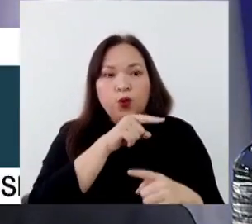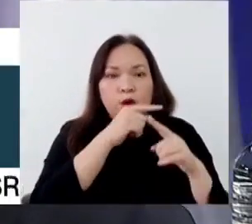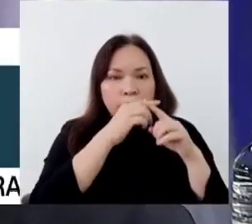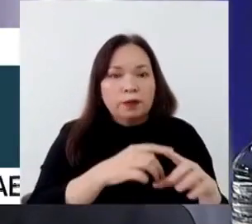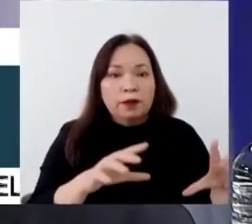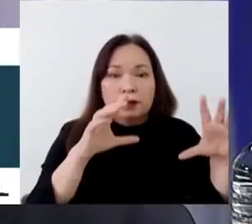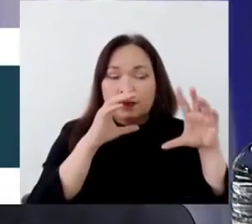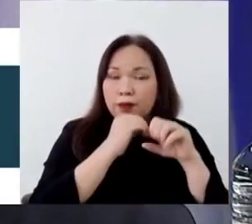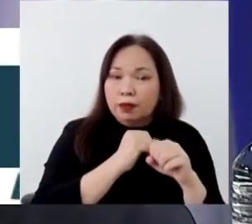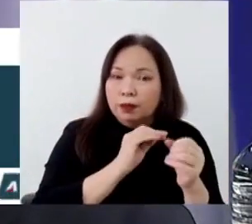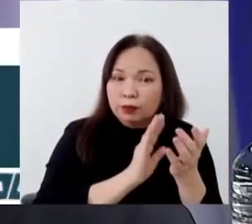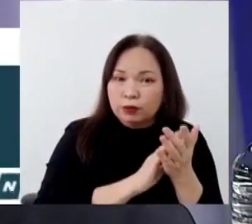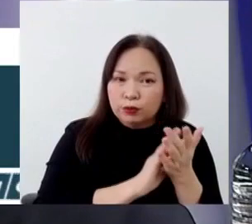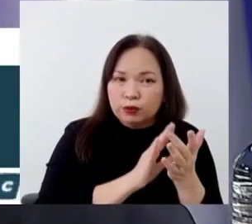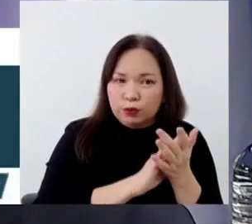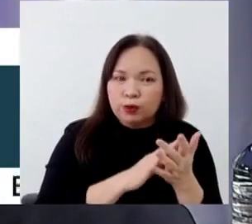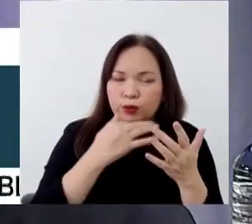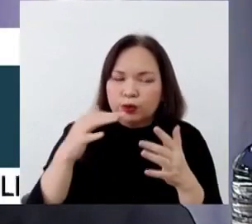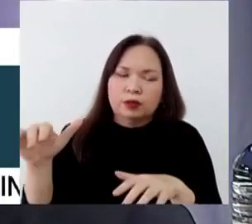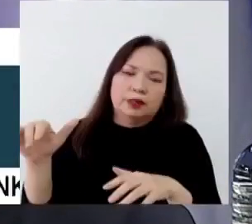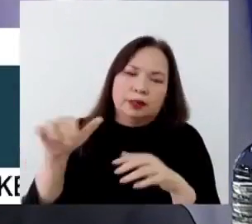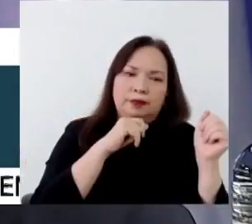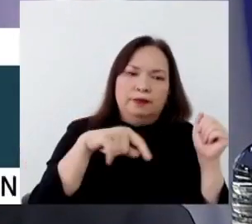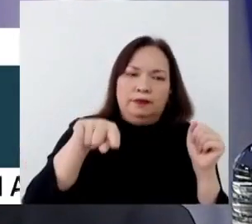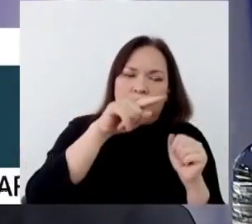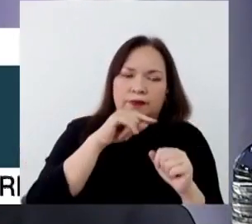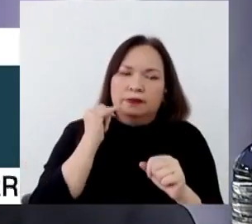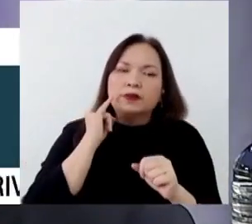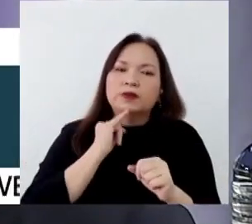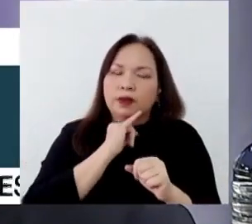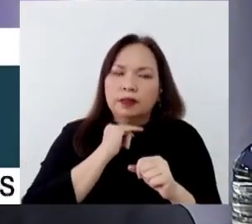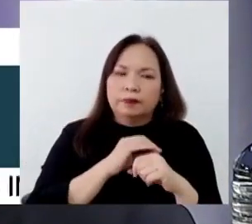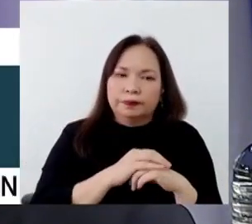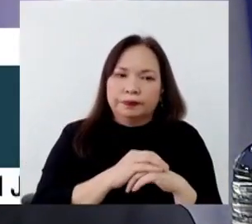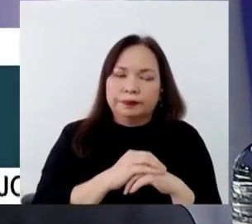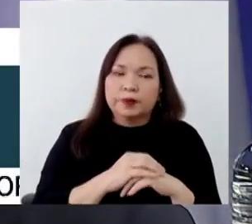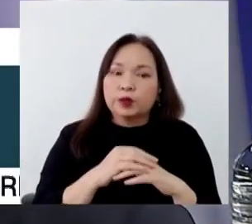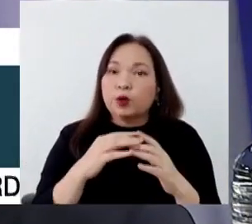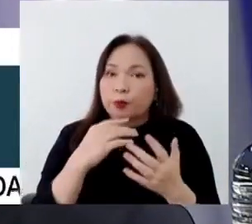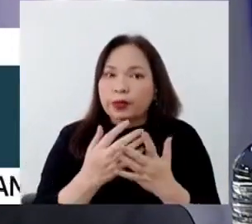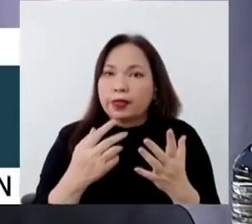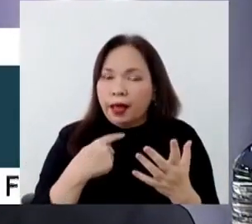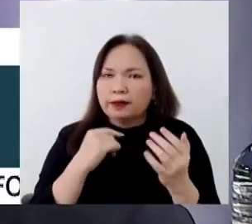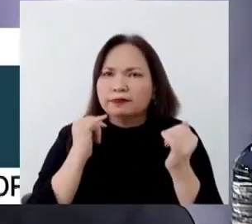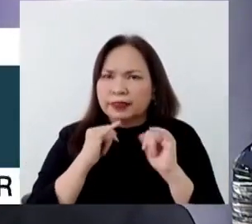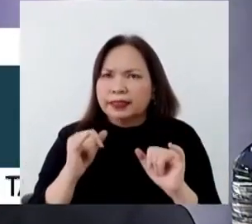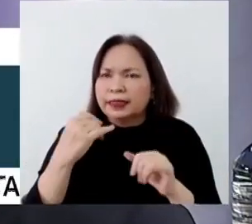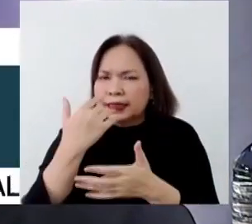and they are leaving. Right now, there are still flights out of Israel.